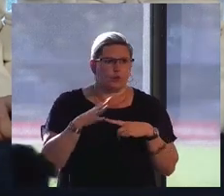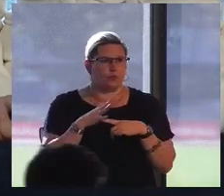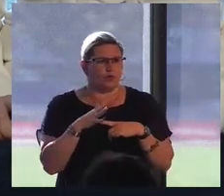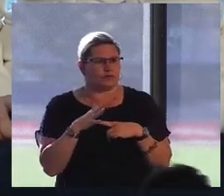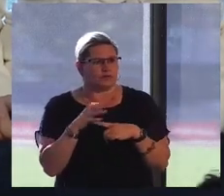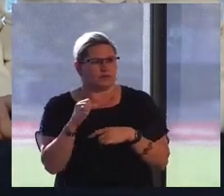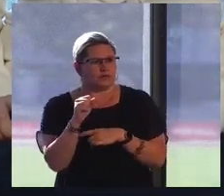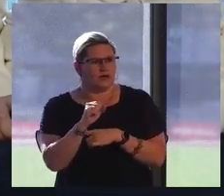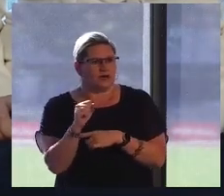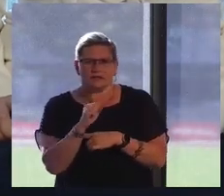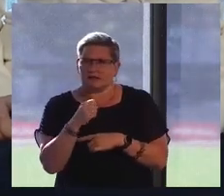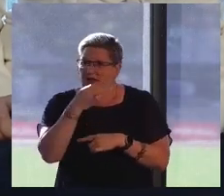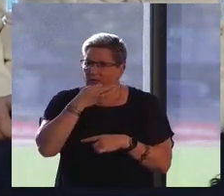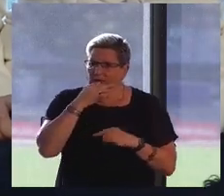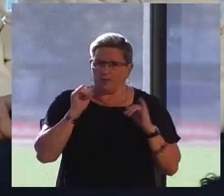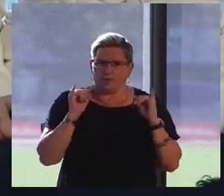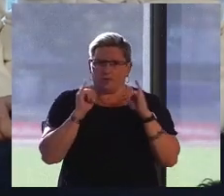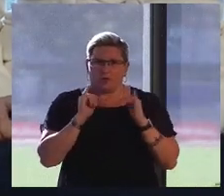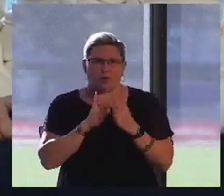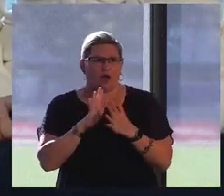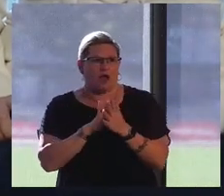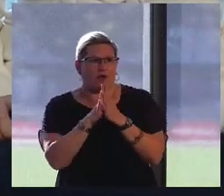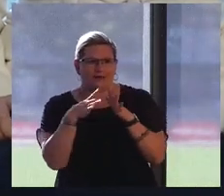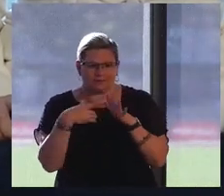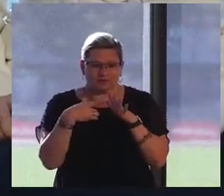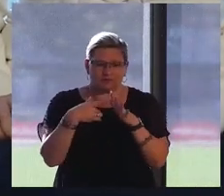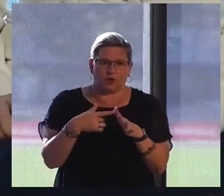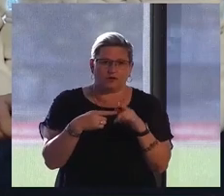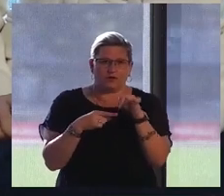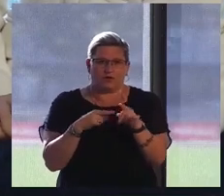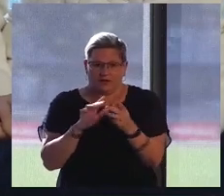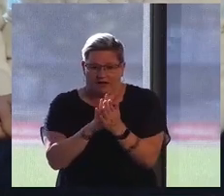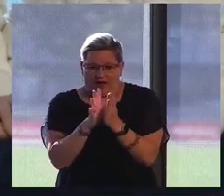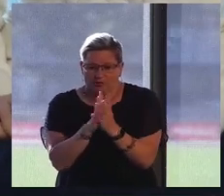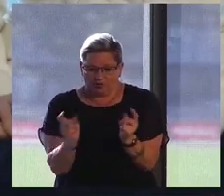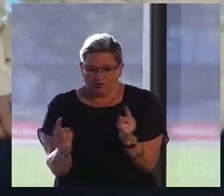to respond and build resilience in that changing ecosystem.